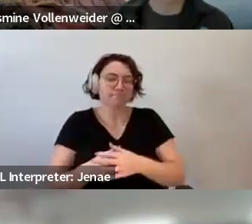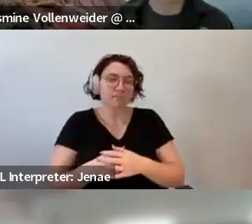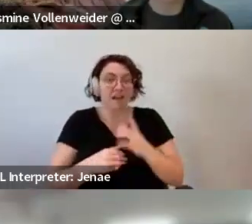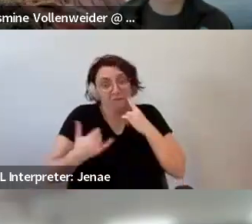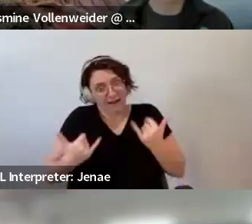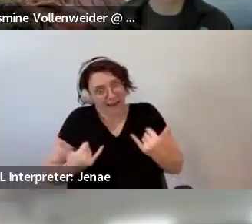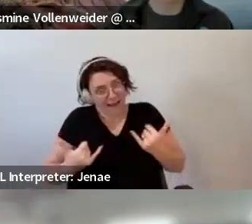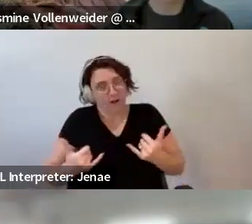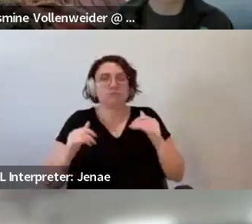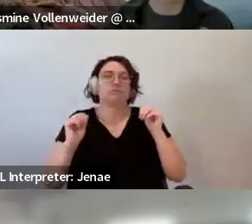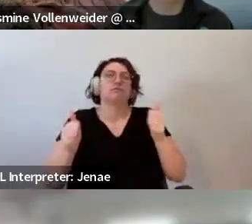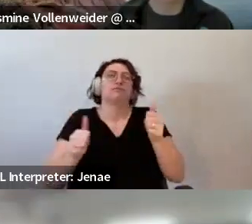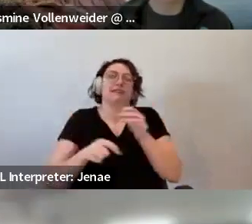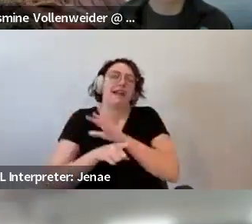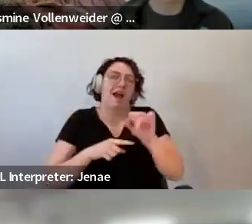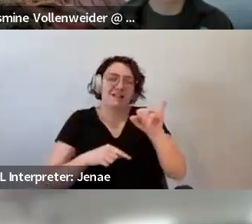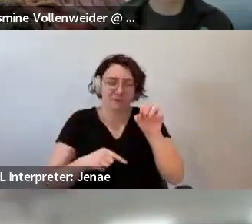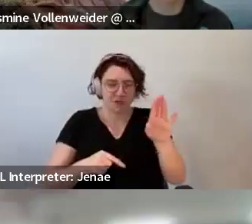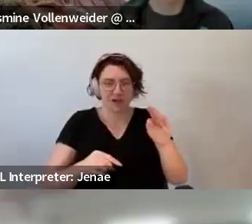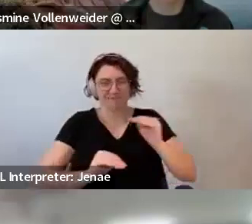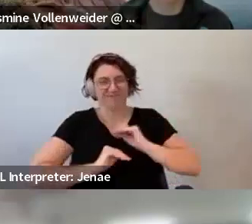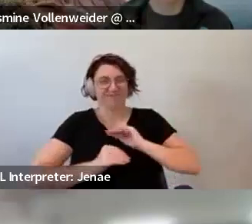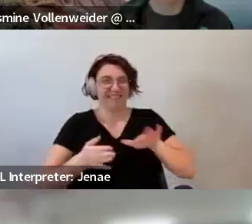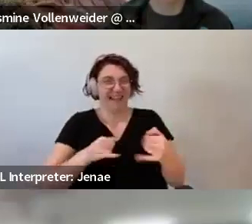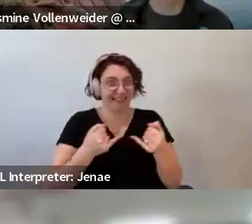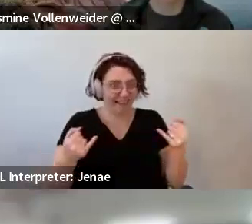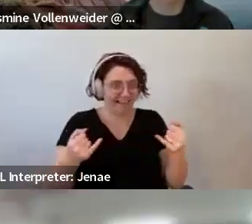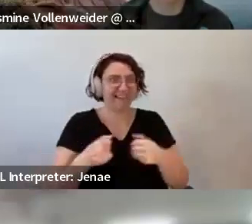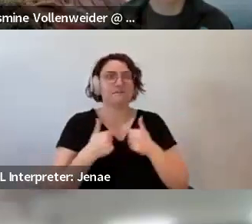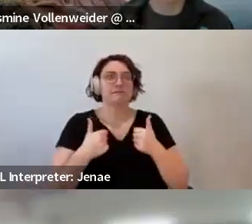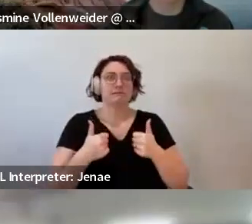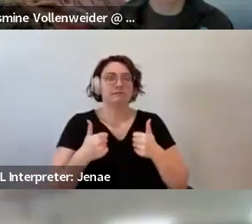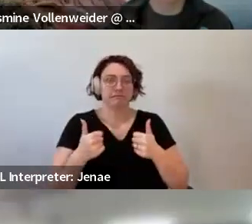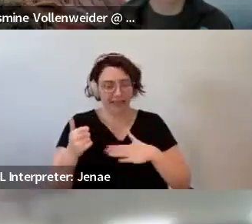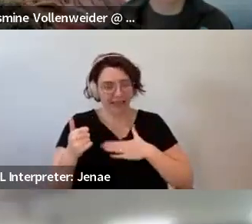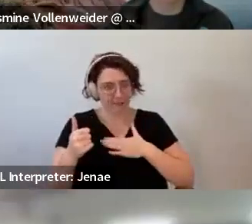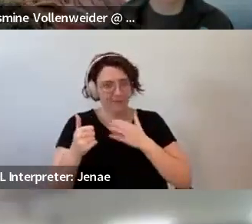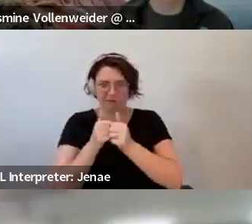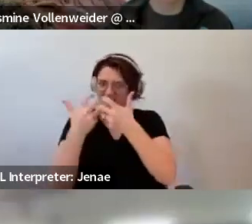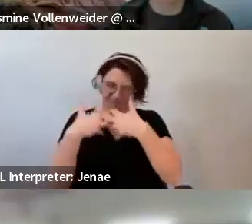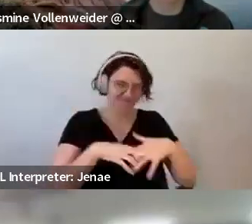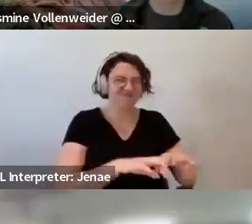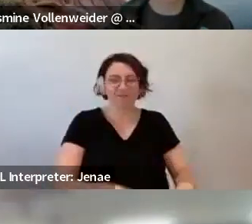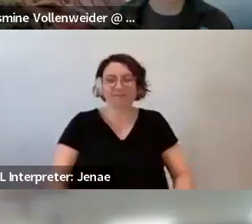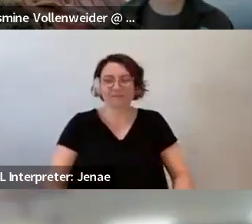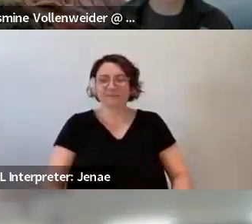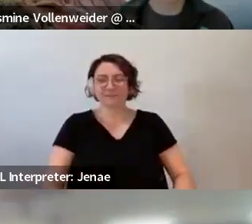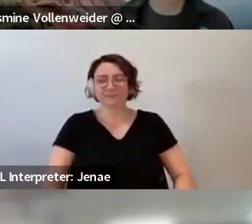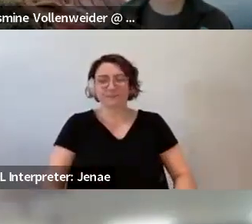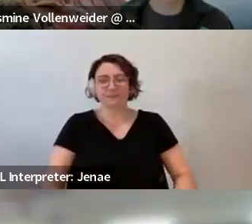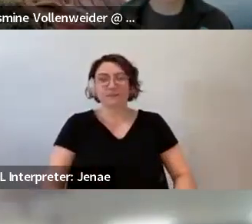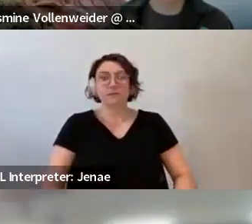meantime, awesome job meeting all of the deadlines, and I'm very pleased with how things have worked out. All